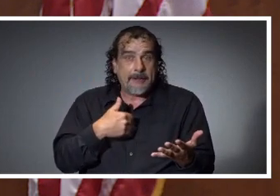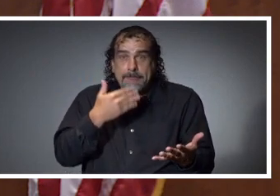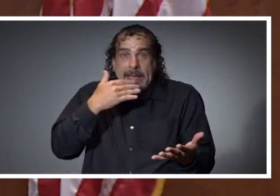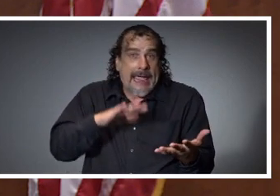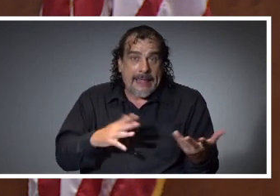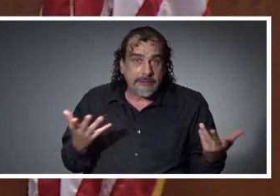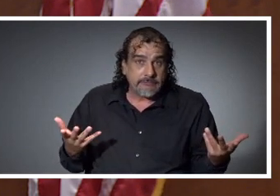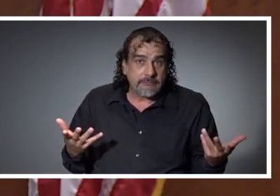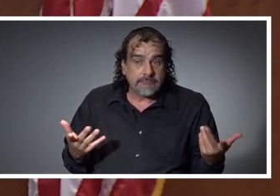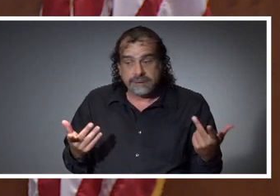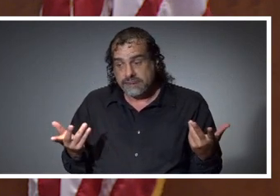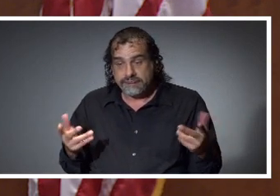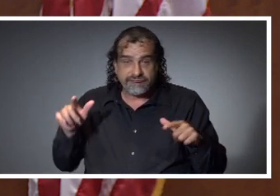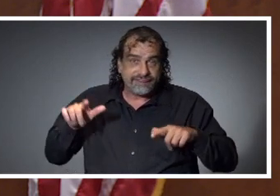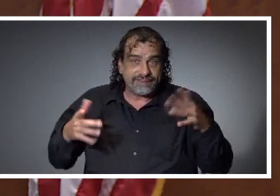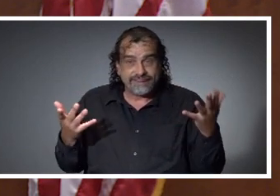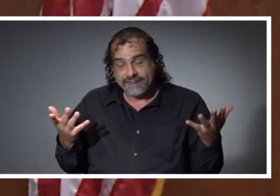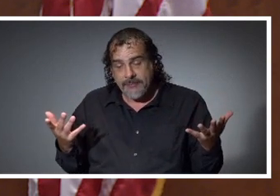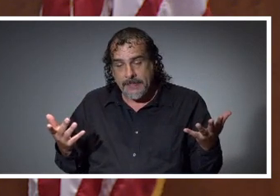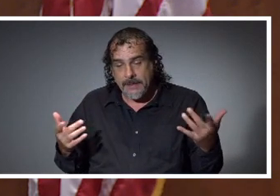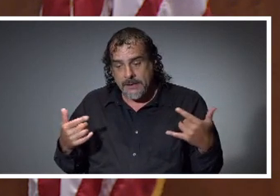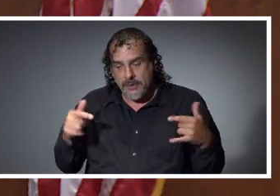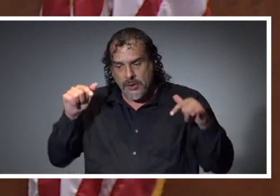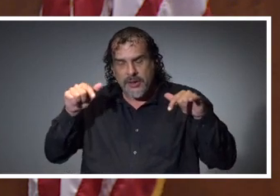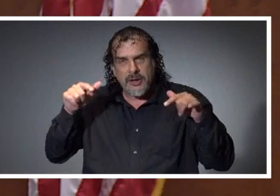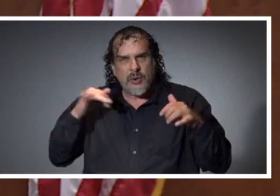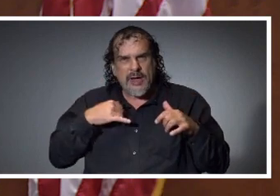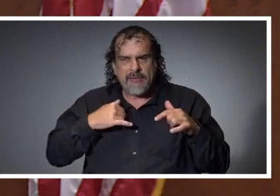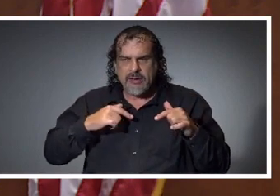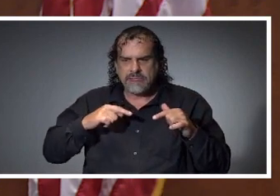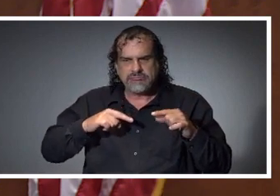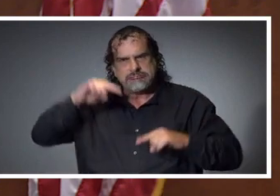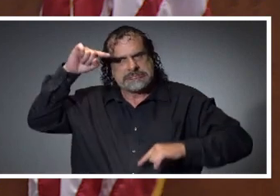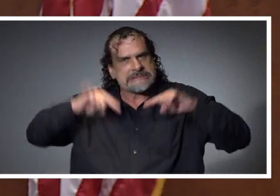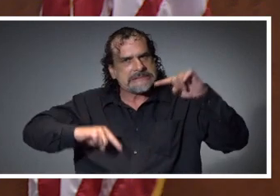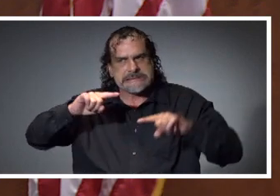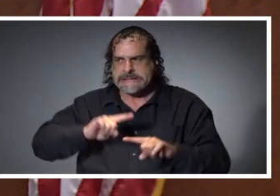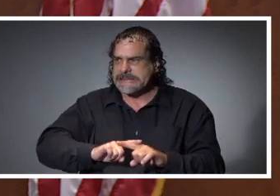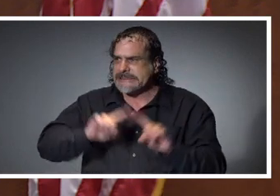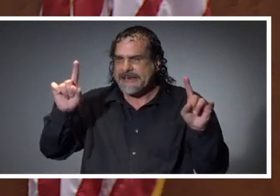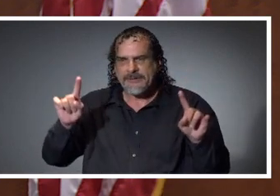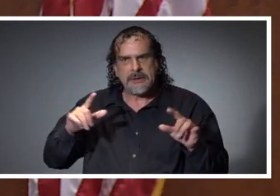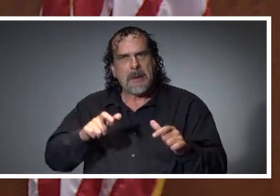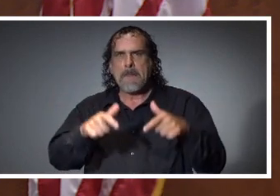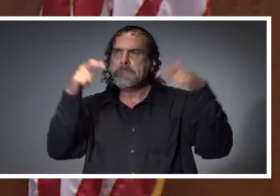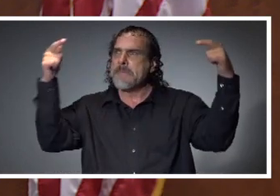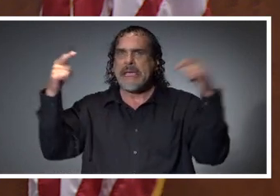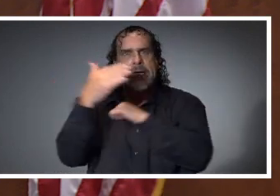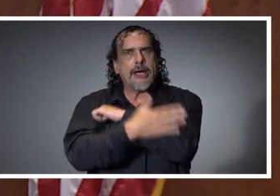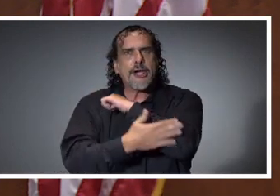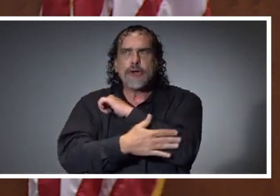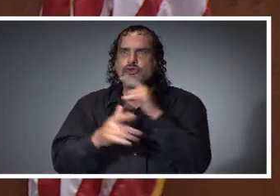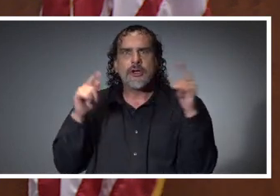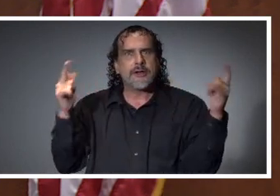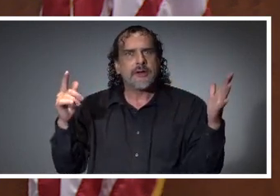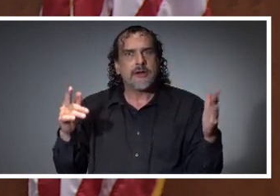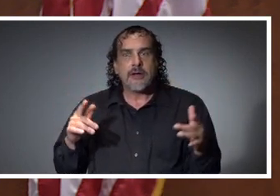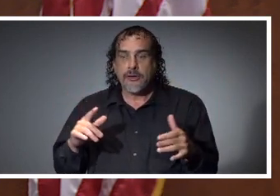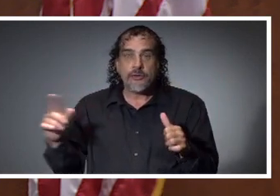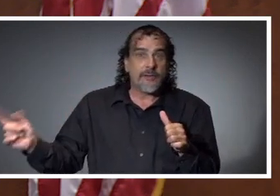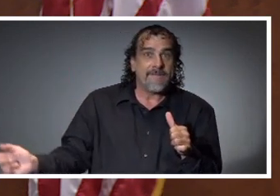as bad as the U.S. We just have a very diverse and very large country, and so the first real